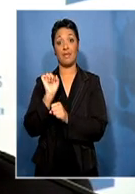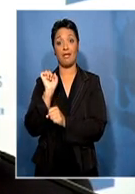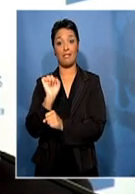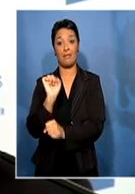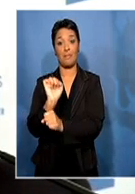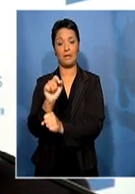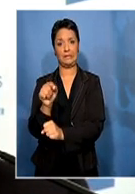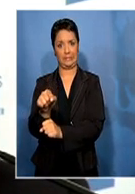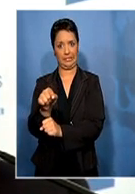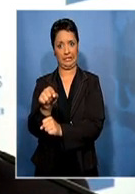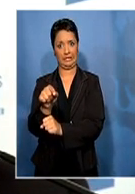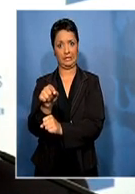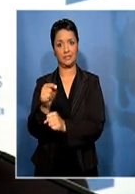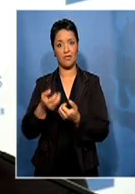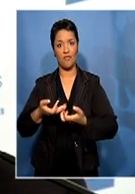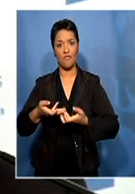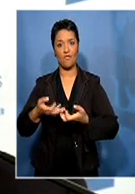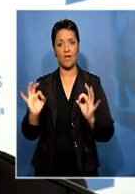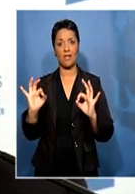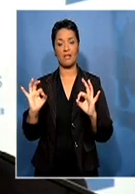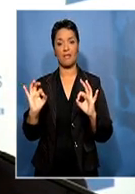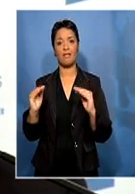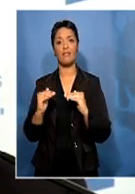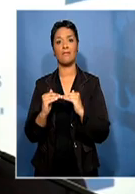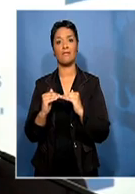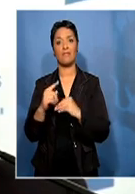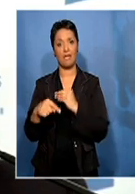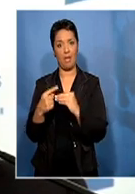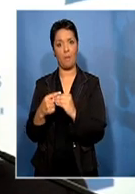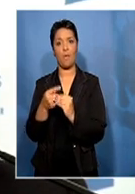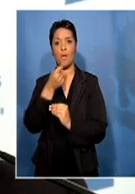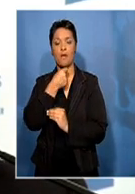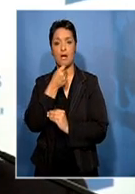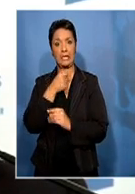campaign as I ever was about apartheid.